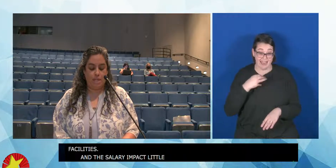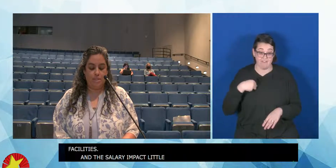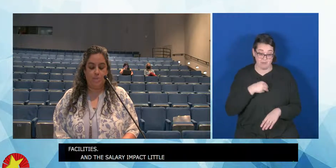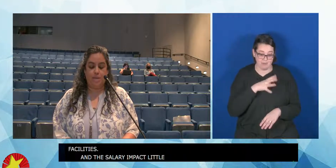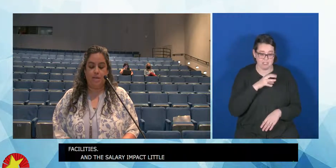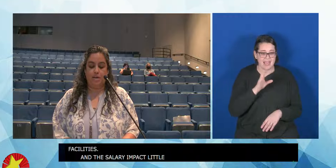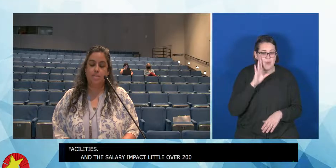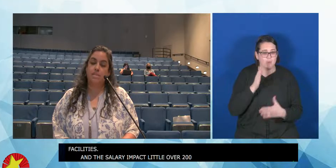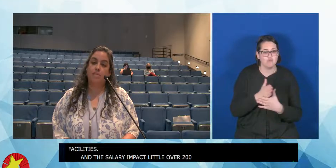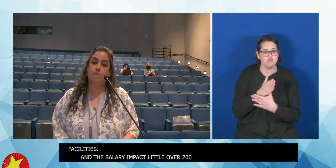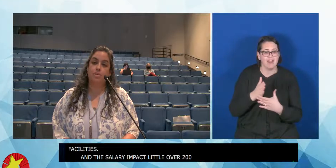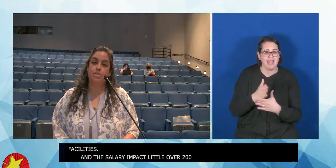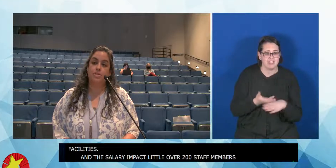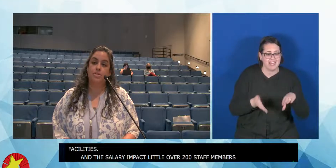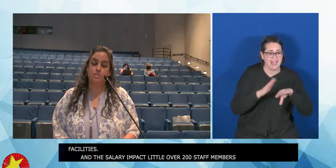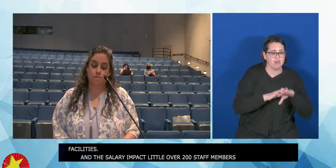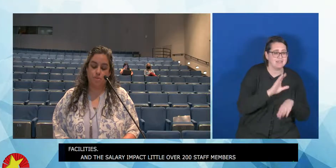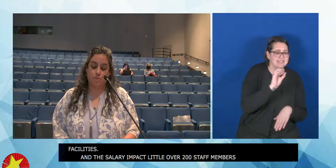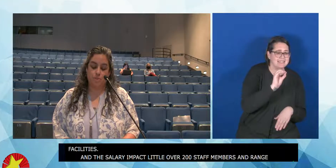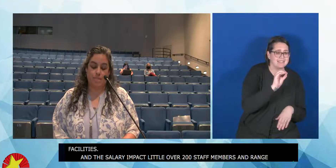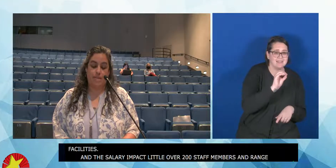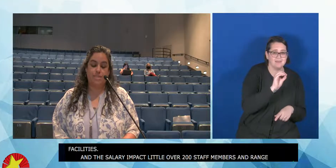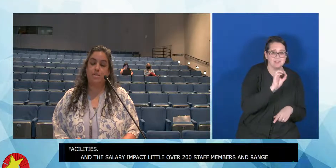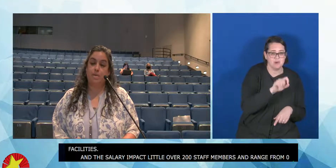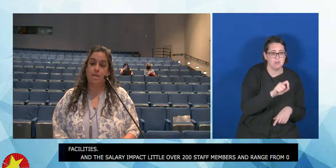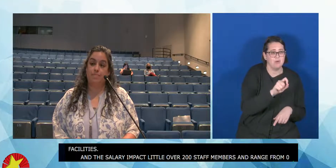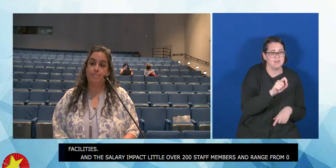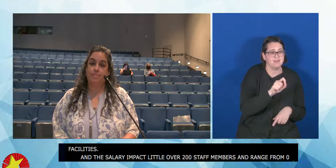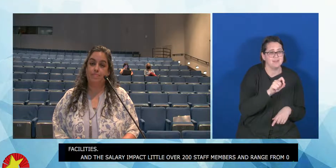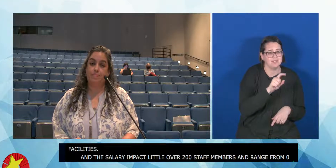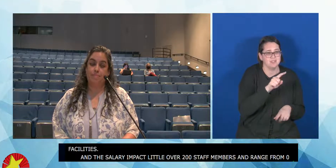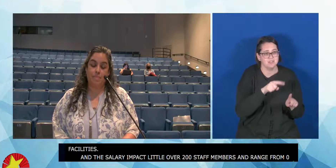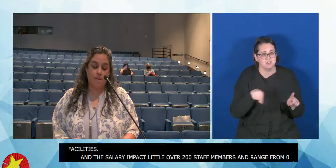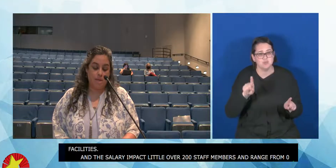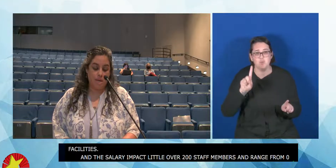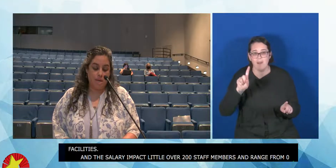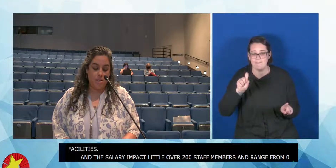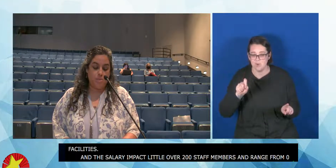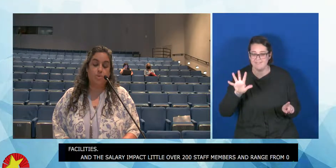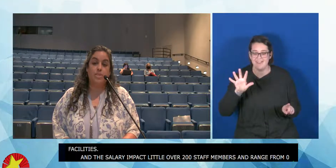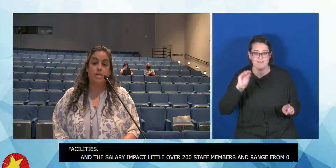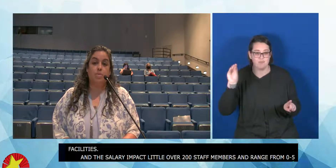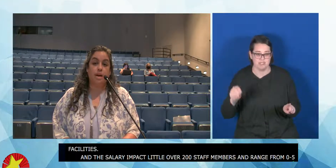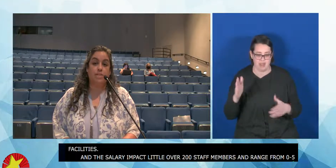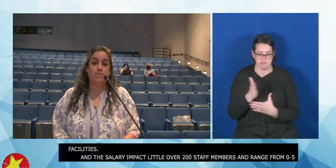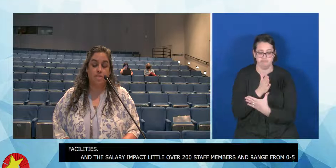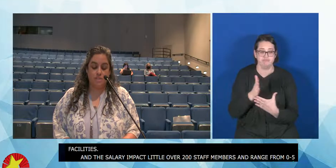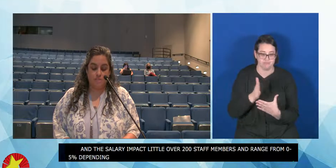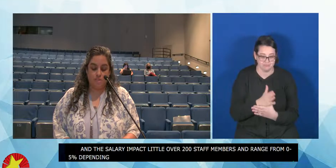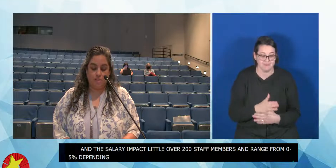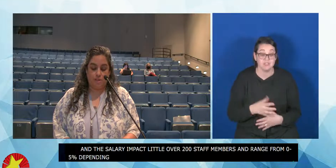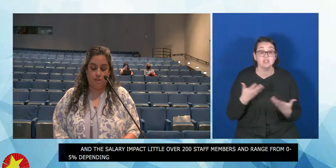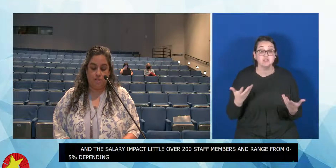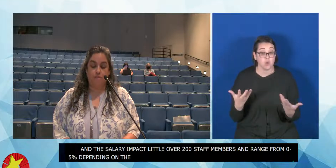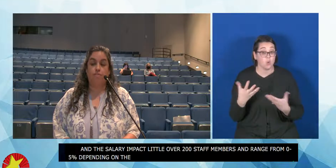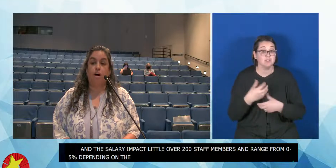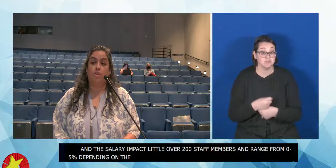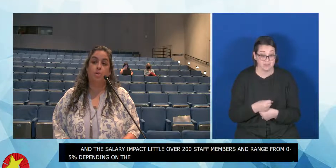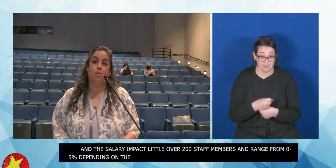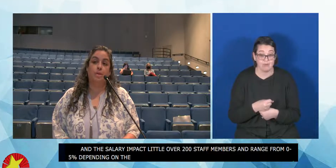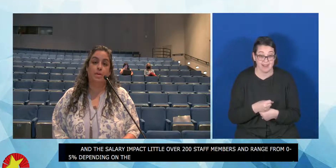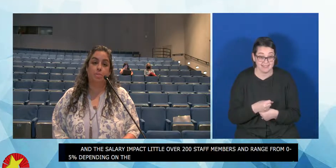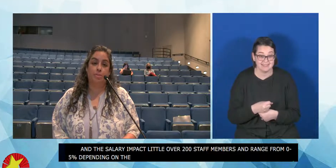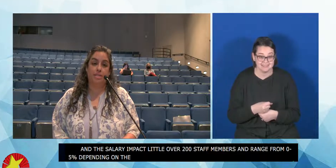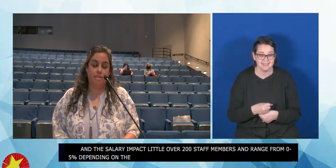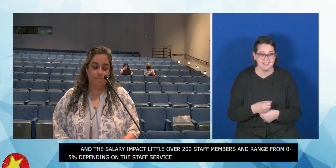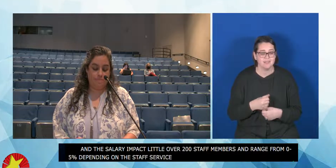5%, depending on a staff member's years of service with ASDB. So to summarize, for this fiscal year, the following